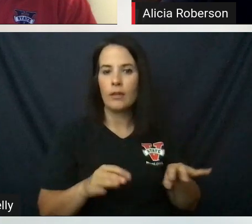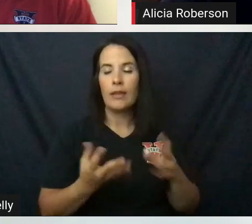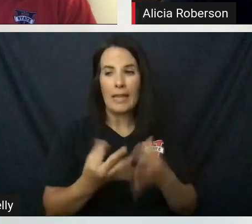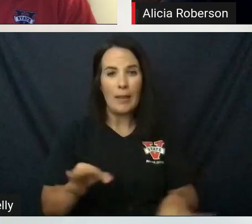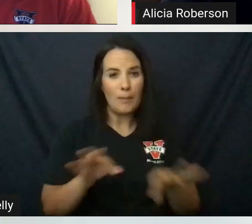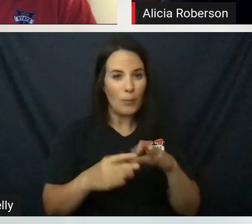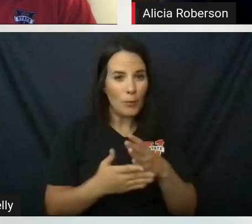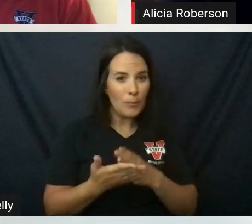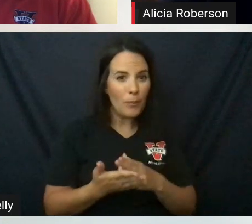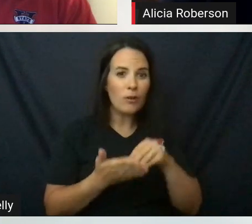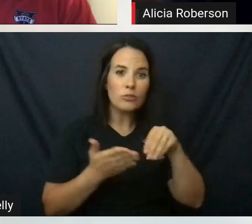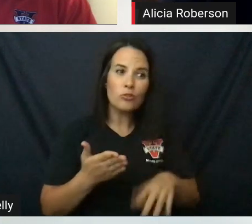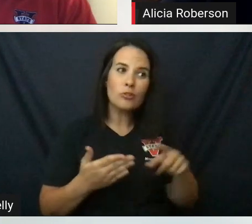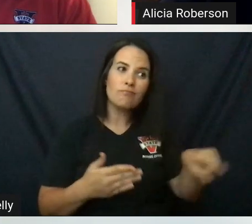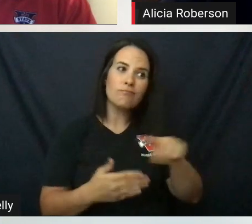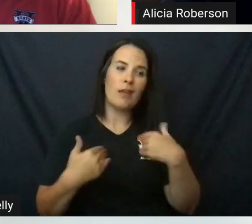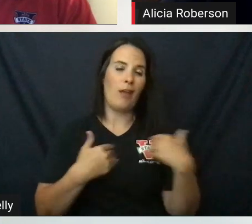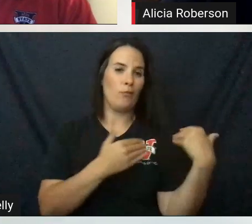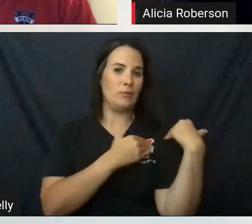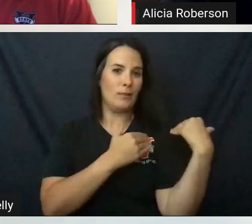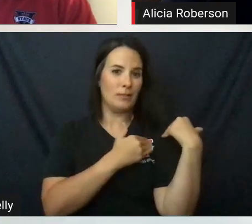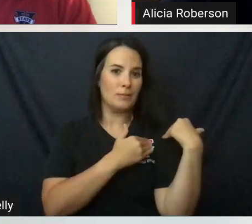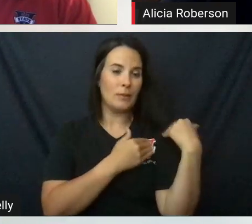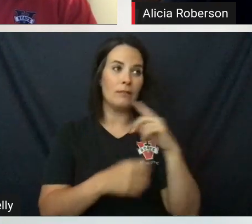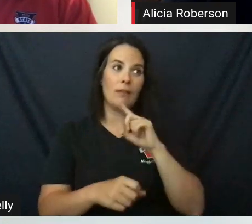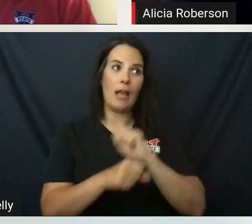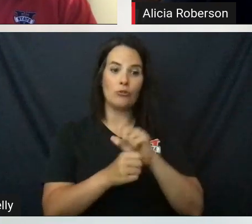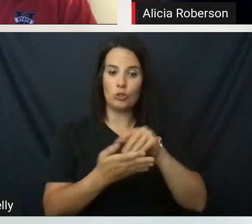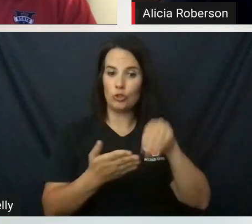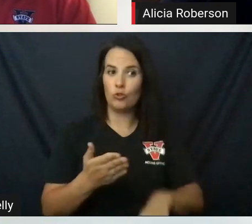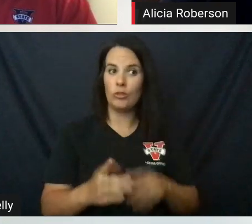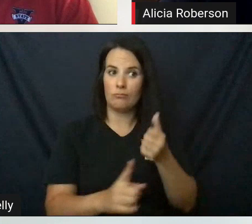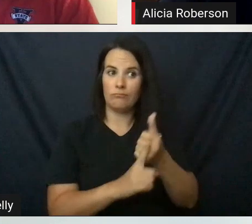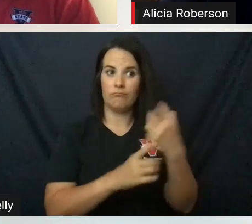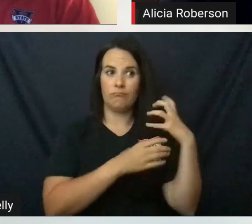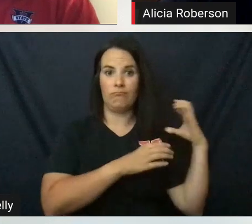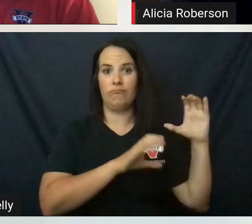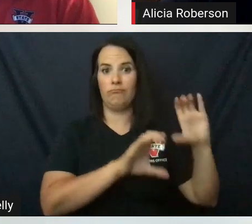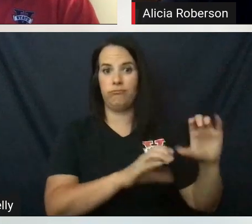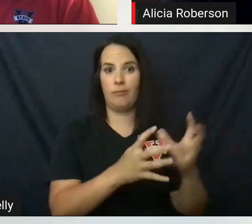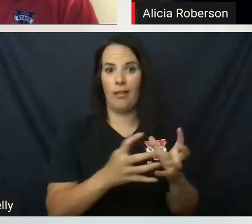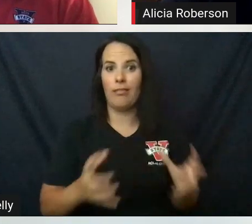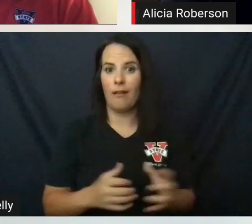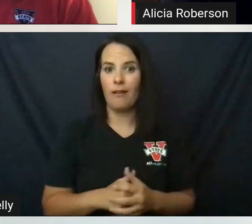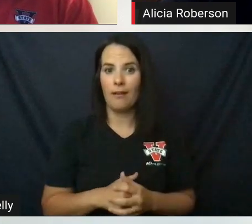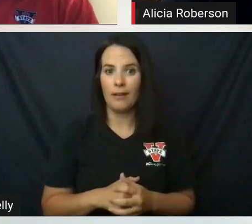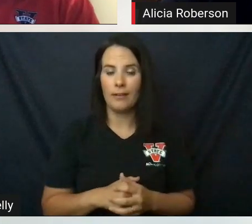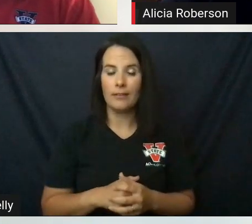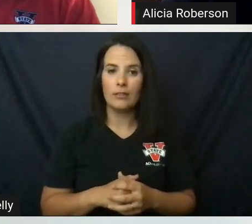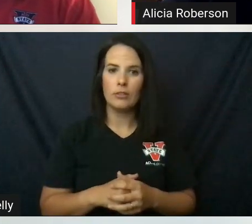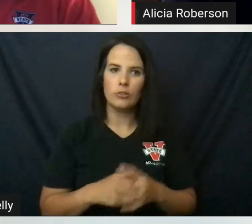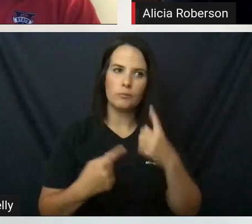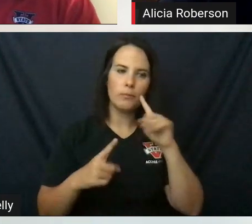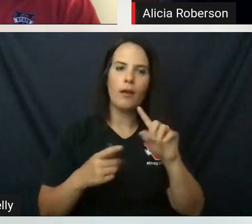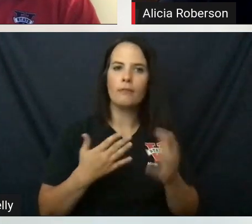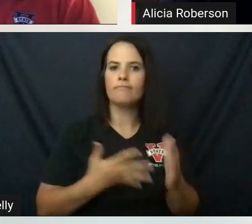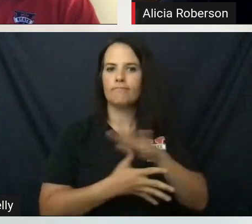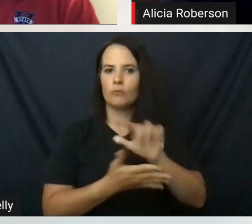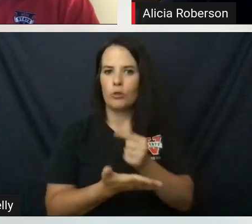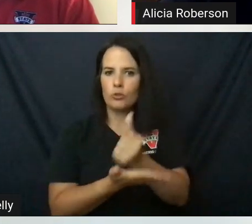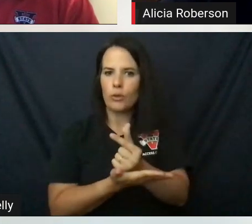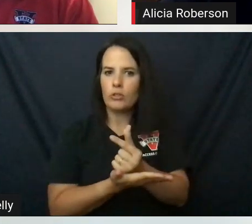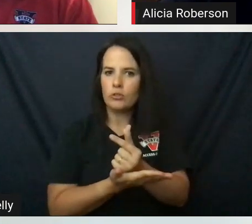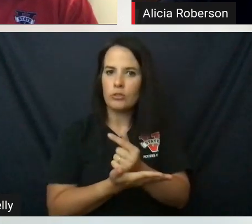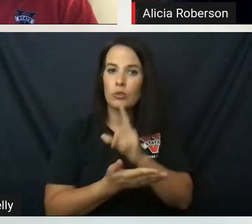students have a lot of responsibility. Actually, students have the bulk of the responsibility along the way to get there. And we're just here really as